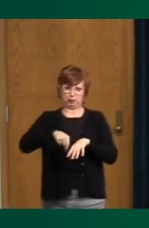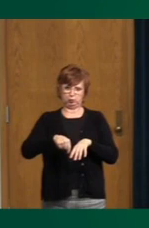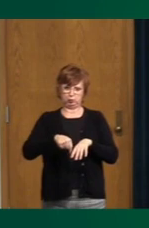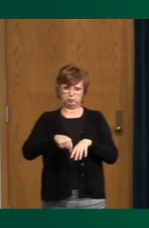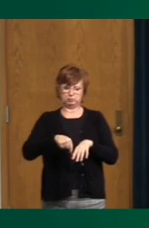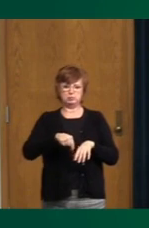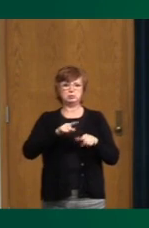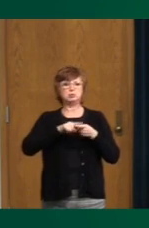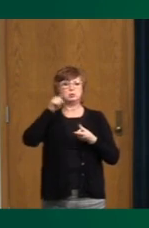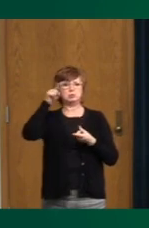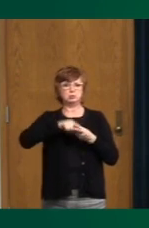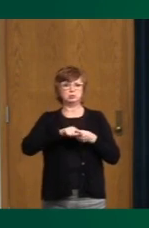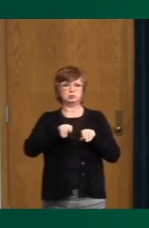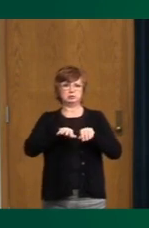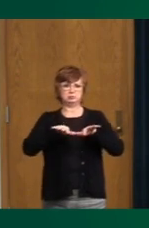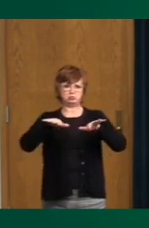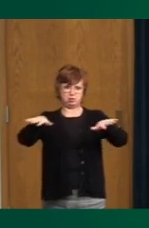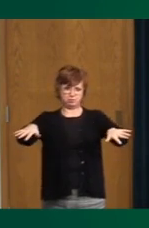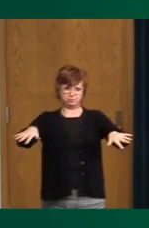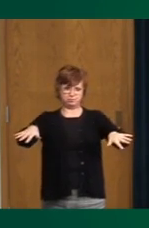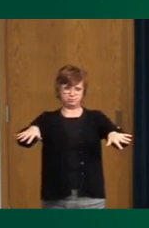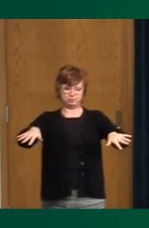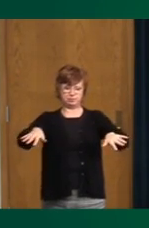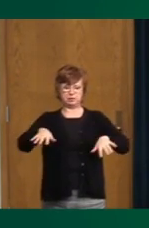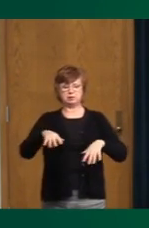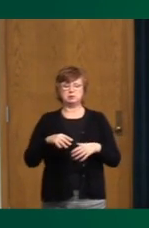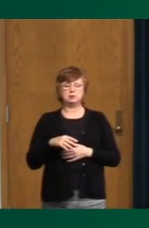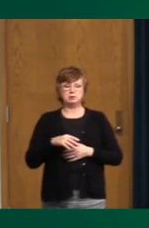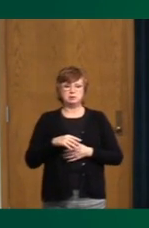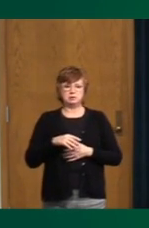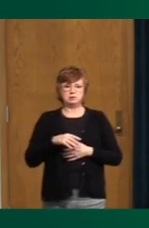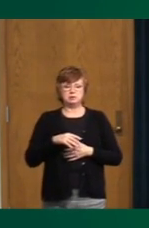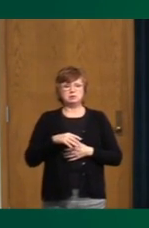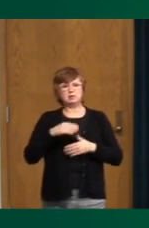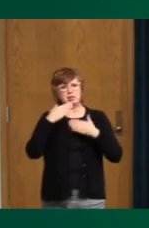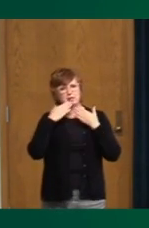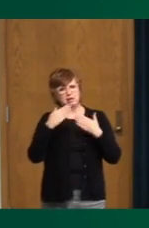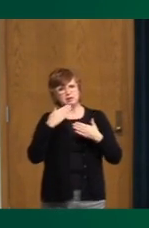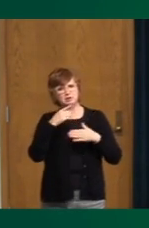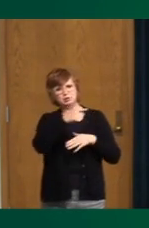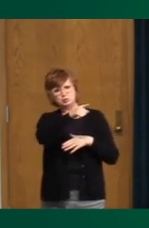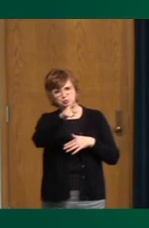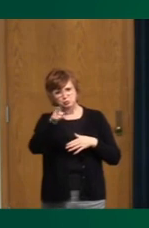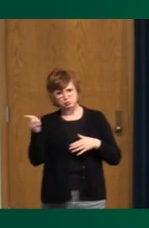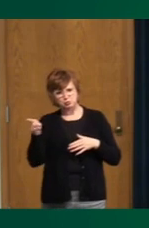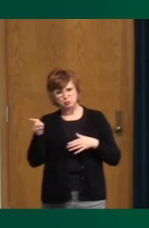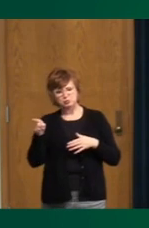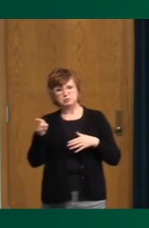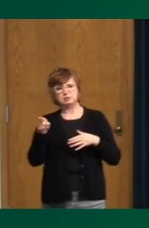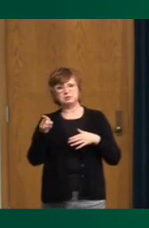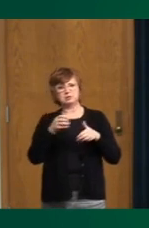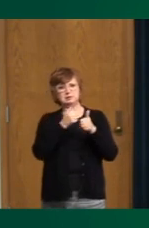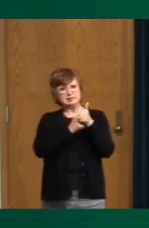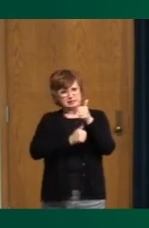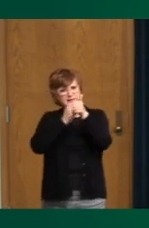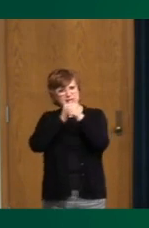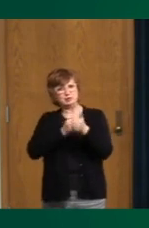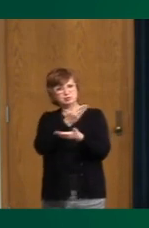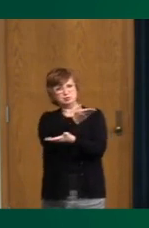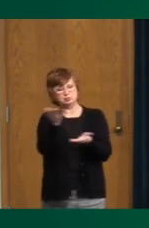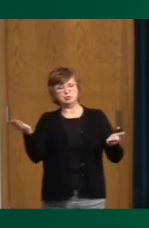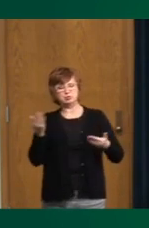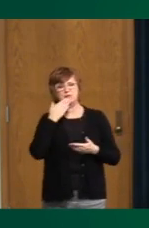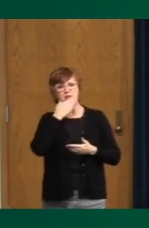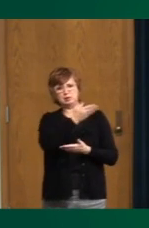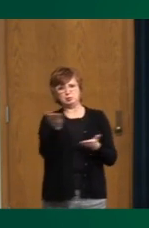COVID-19 across this province. Once again, I say thank you to each and every one of you in this province of Saskatchewan. Dr.